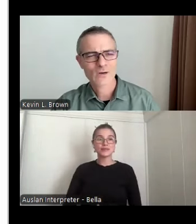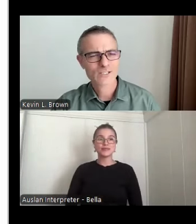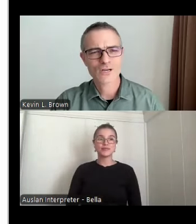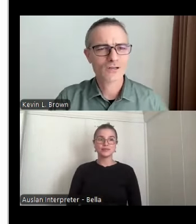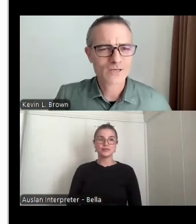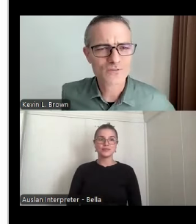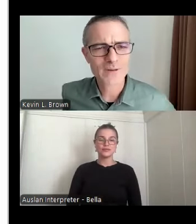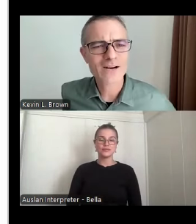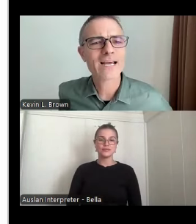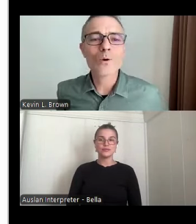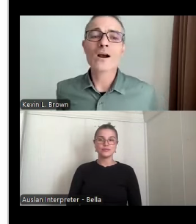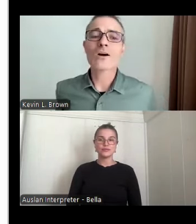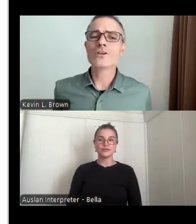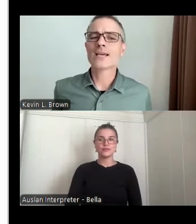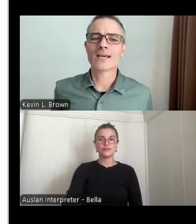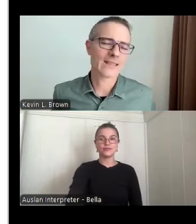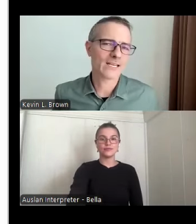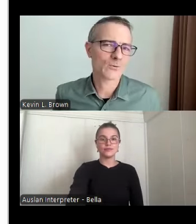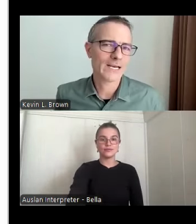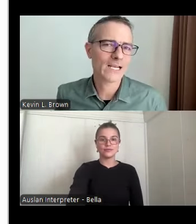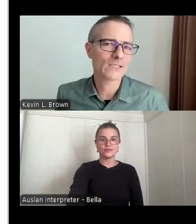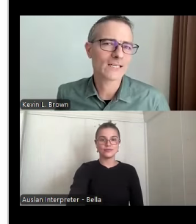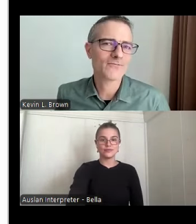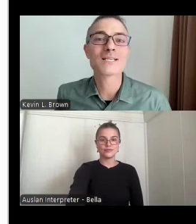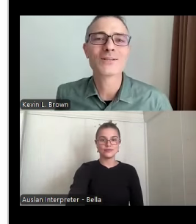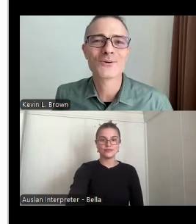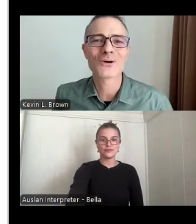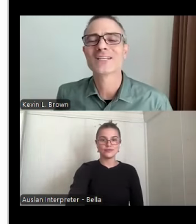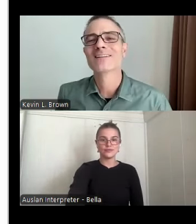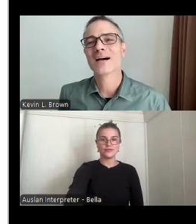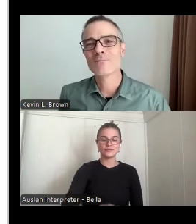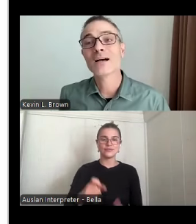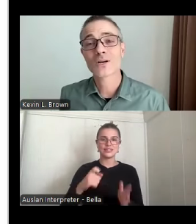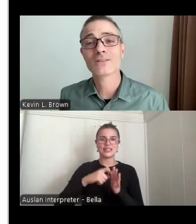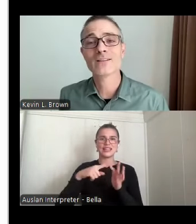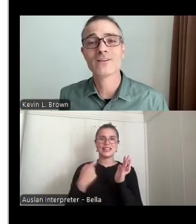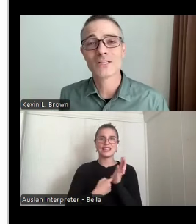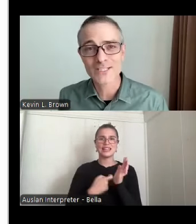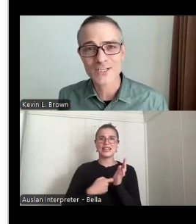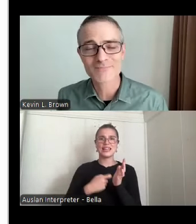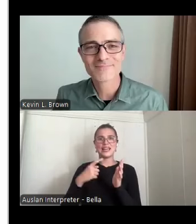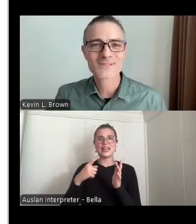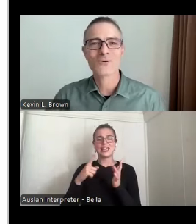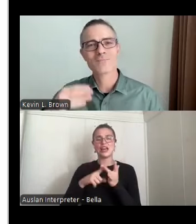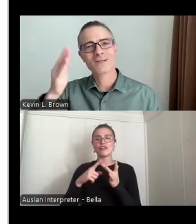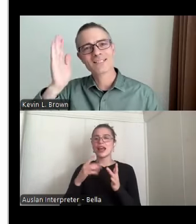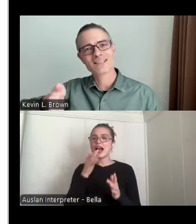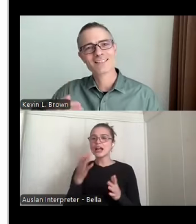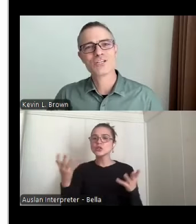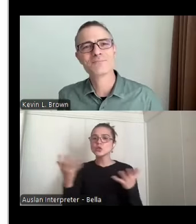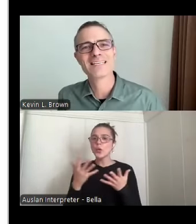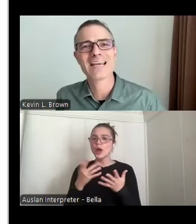I got a question from Carrie Ann. Where are you again? I think you're meaning physically in the world. I currently live in Malaysia. So I'm